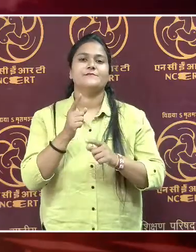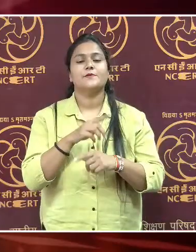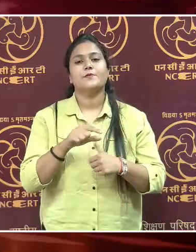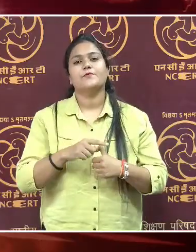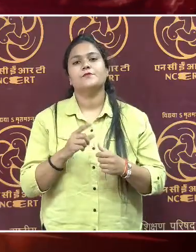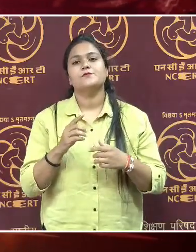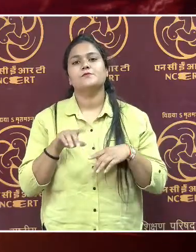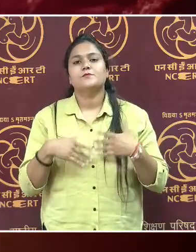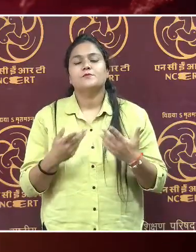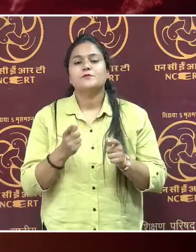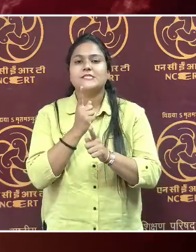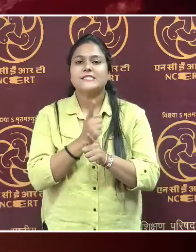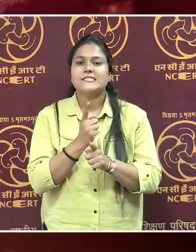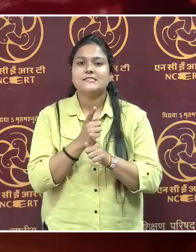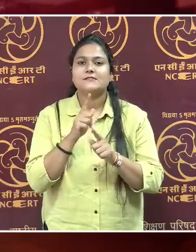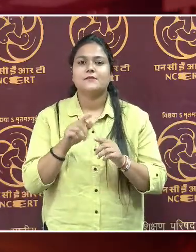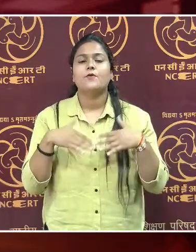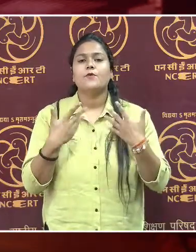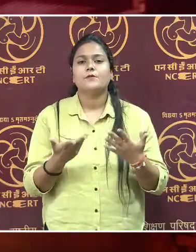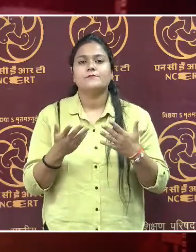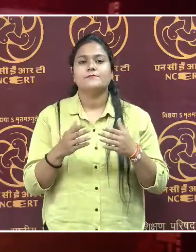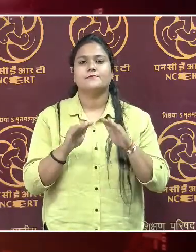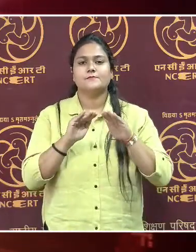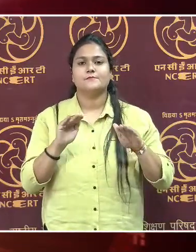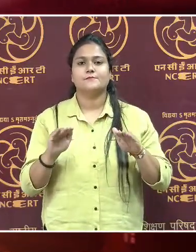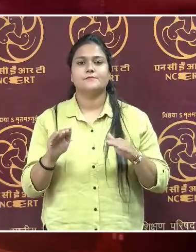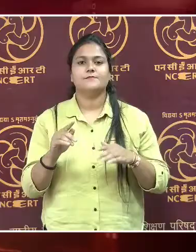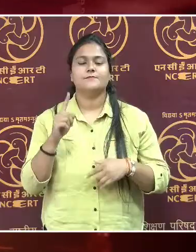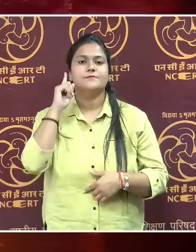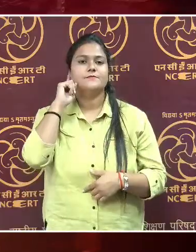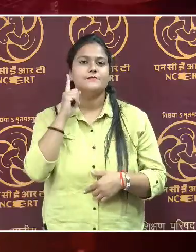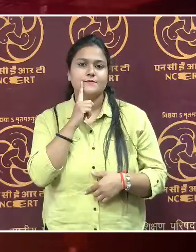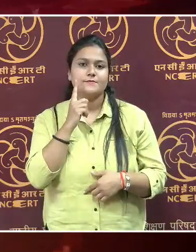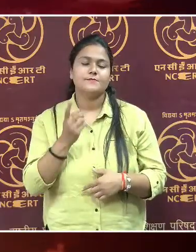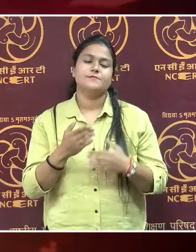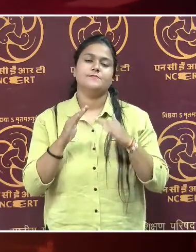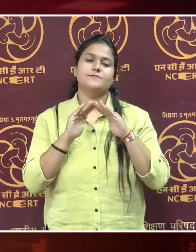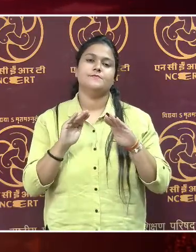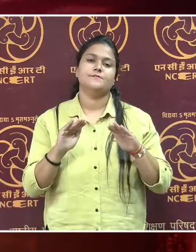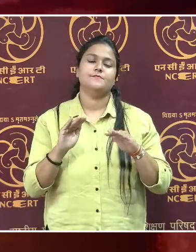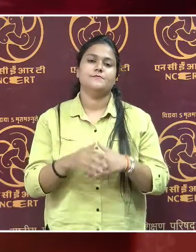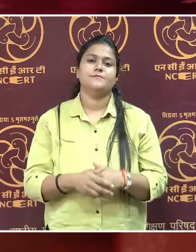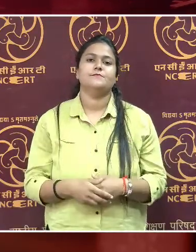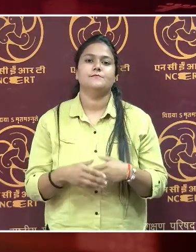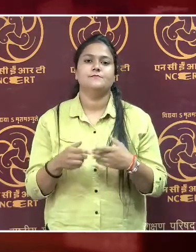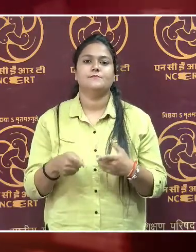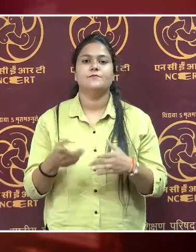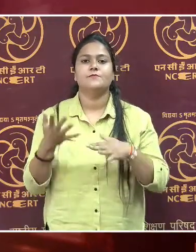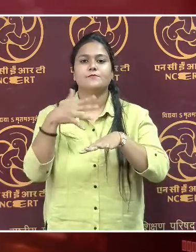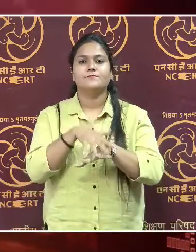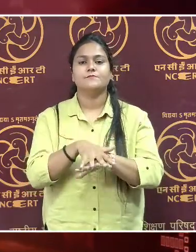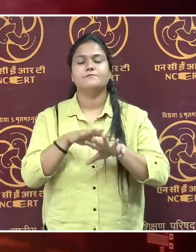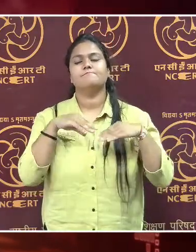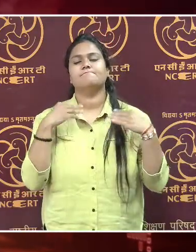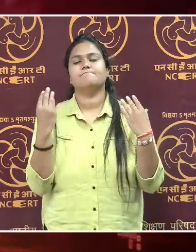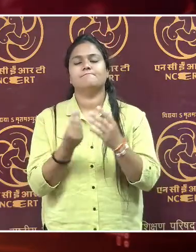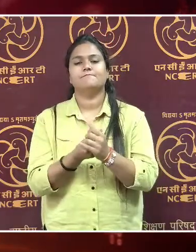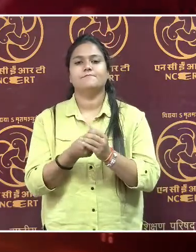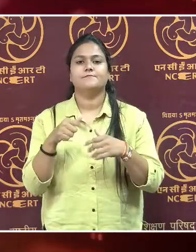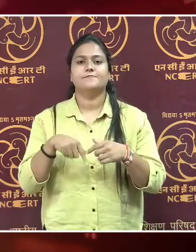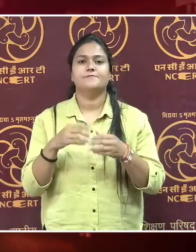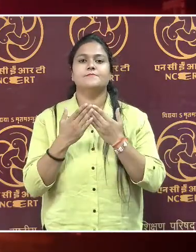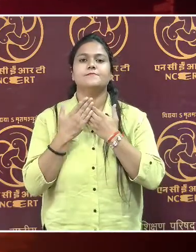on including children with hearing impairment in the mainstream school education. Well, we keep on listening such things